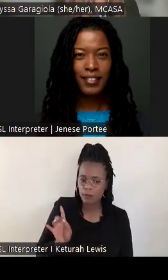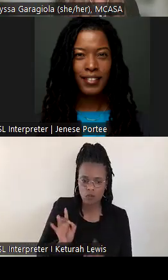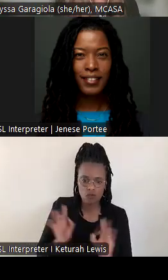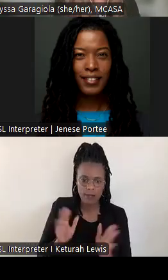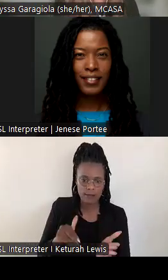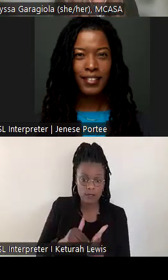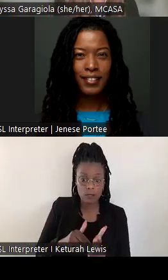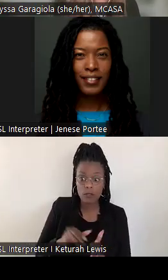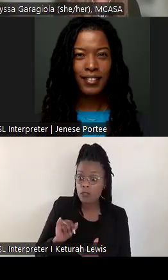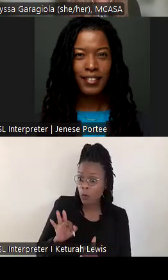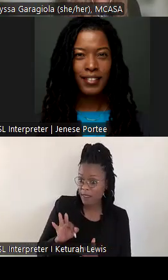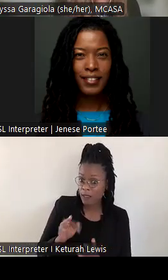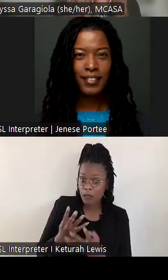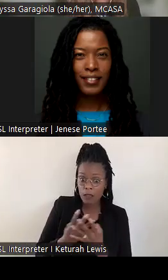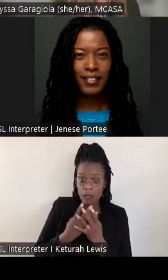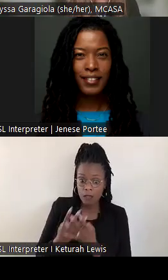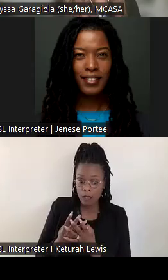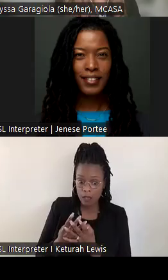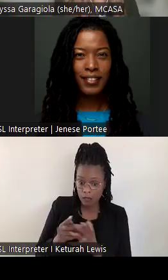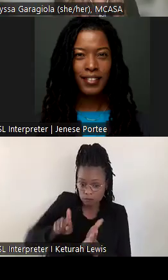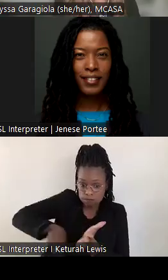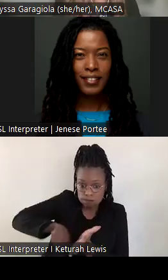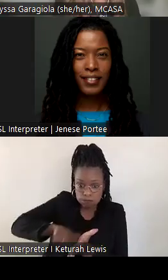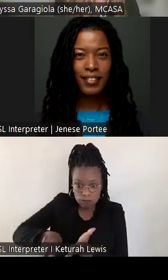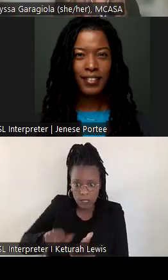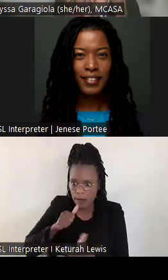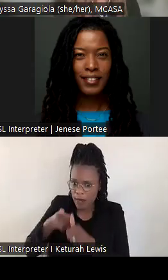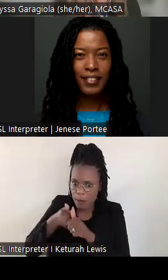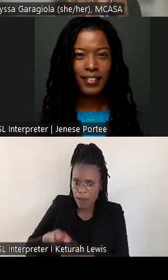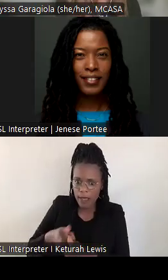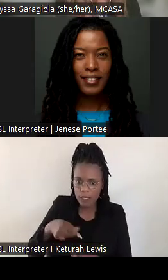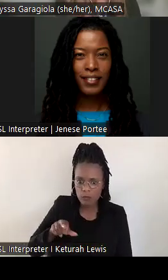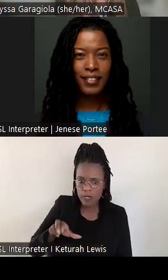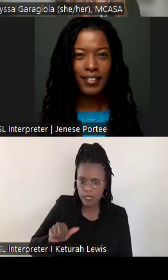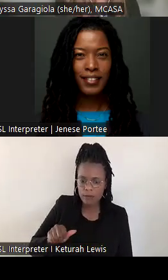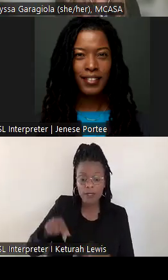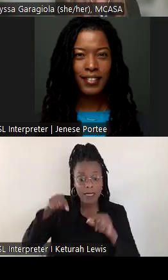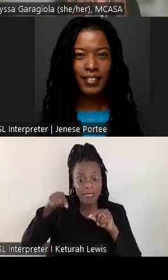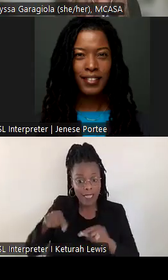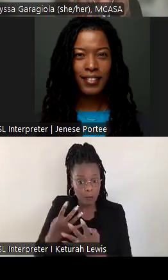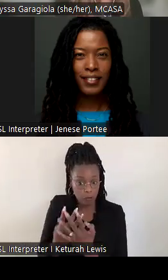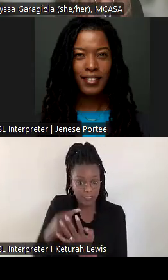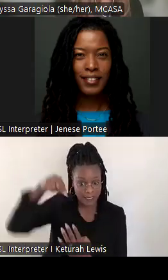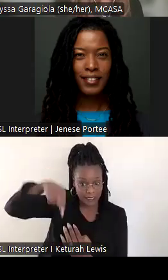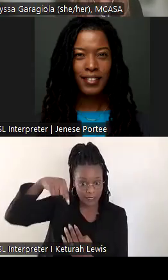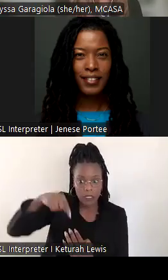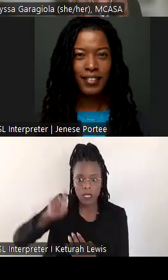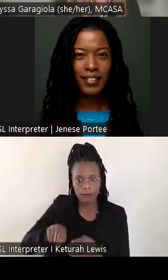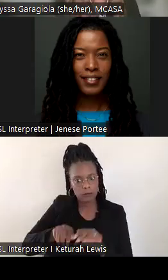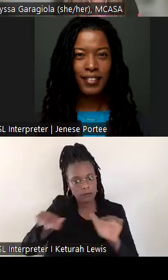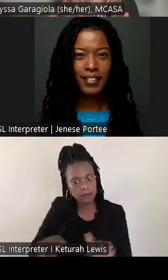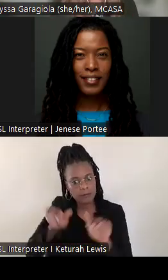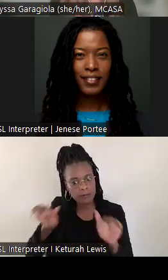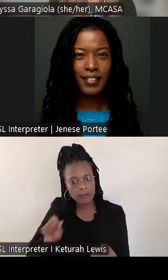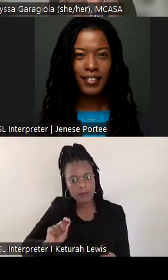audited and found to be out of compliance with PREA, it is the responsibility of the facility to take actionable change